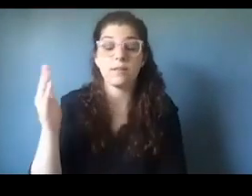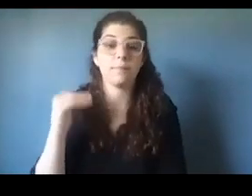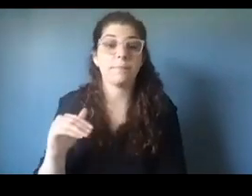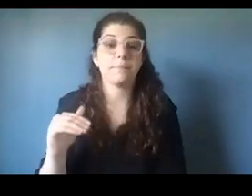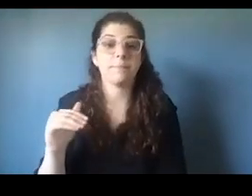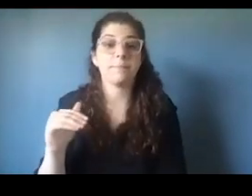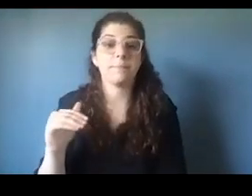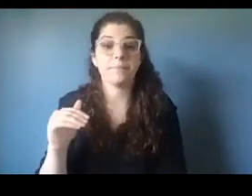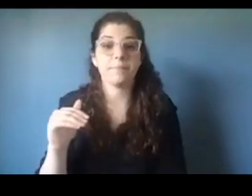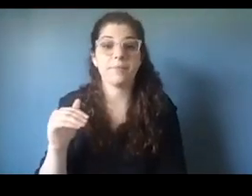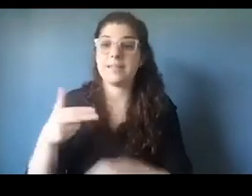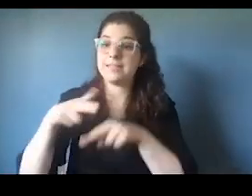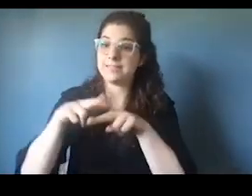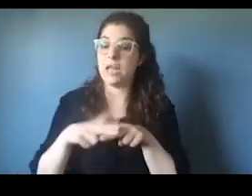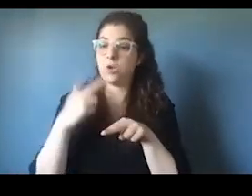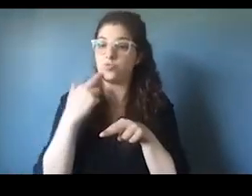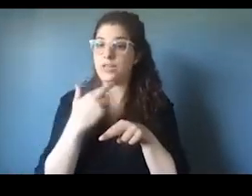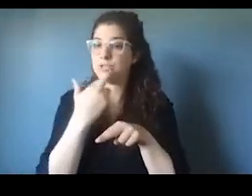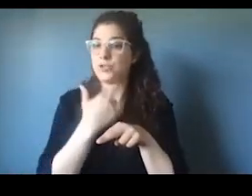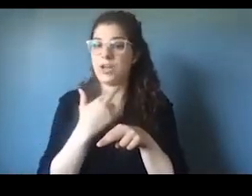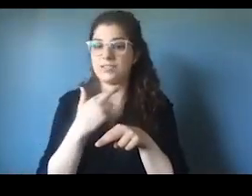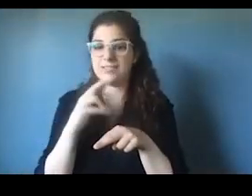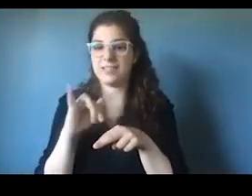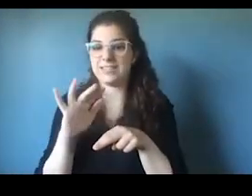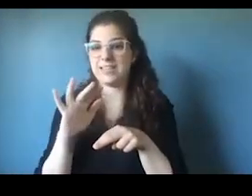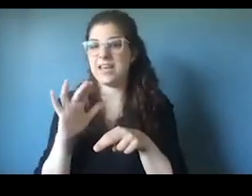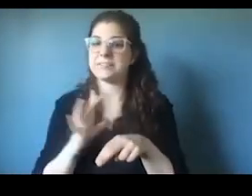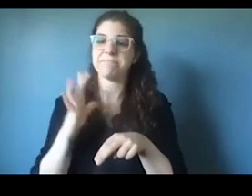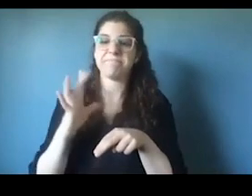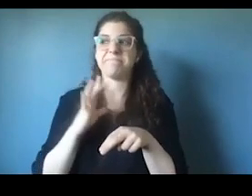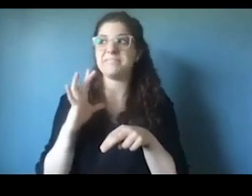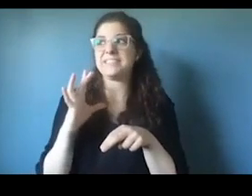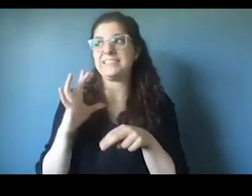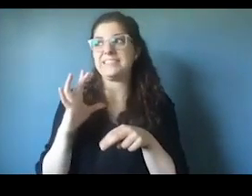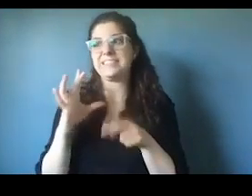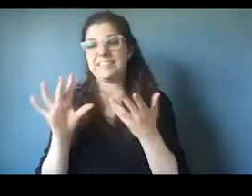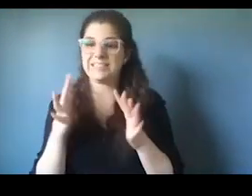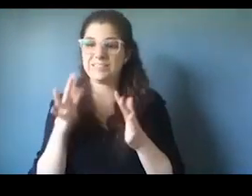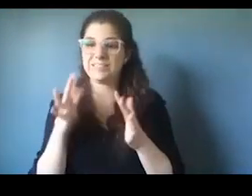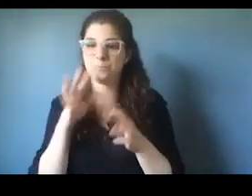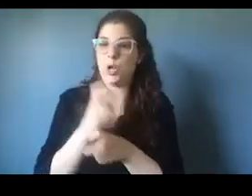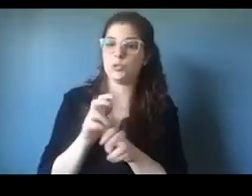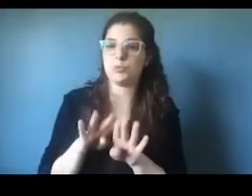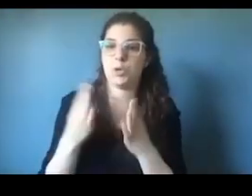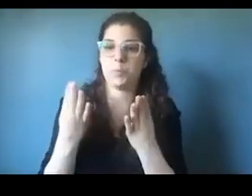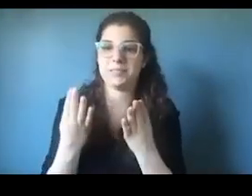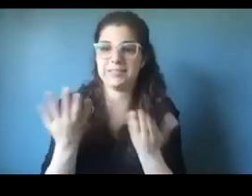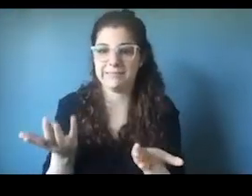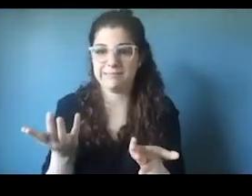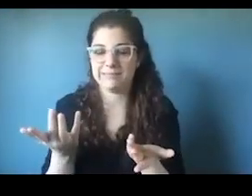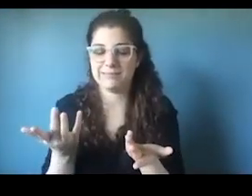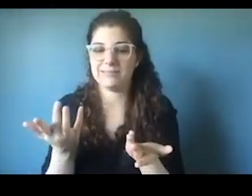hand, sit-down restaurants are kind of the classic case of a place that's going to be hard to reopen, right? right, without kind